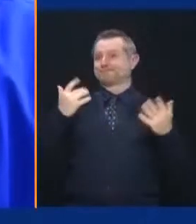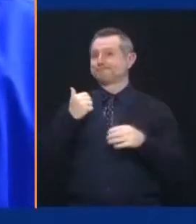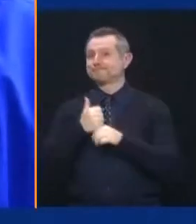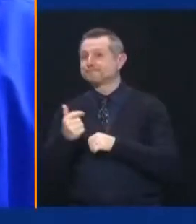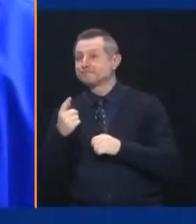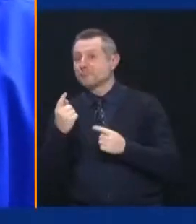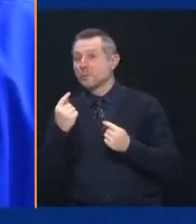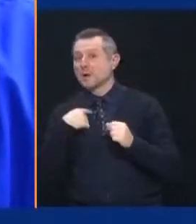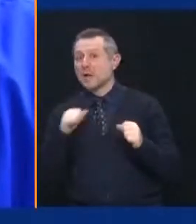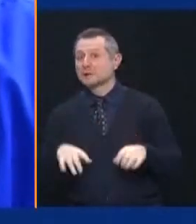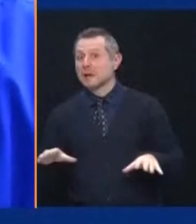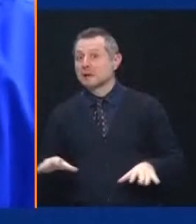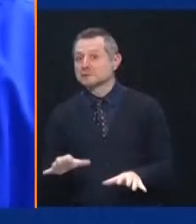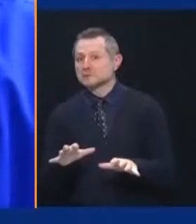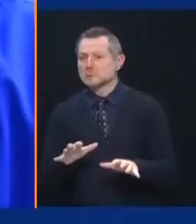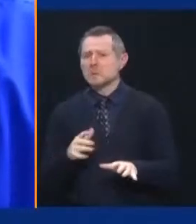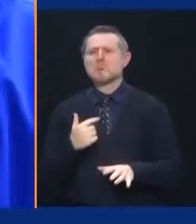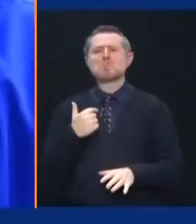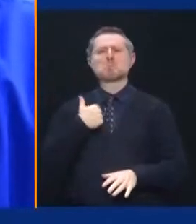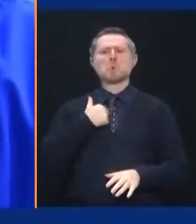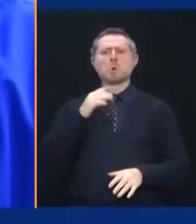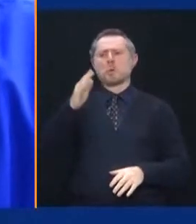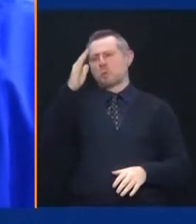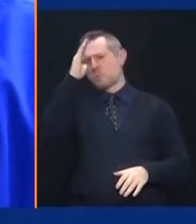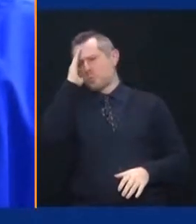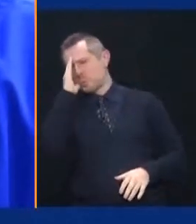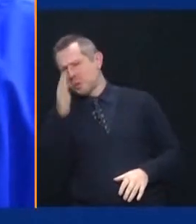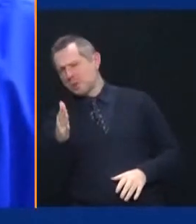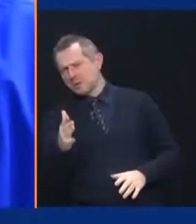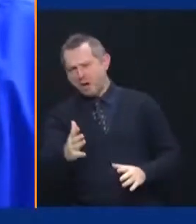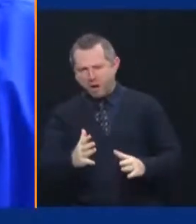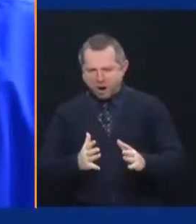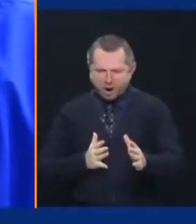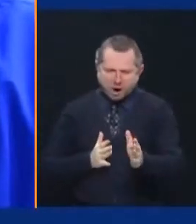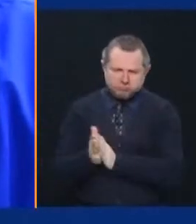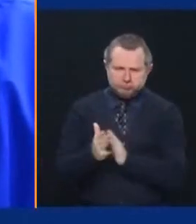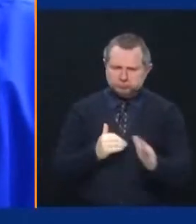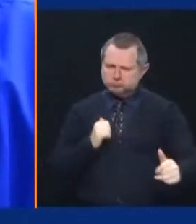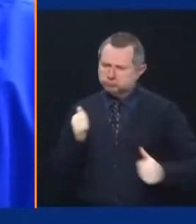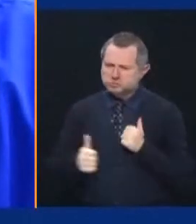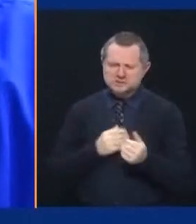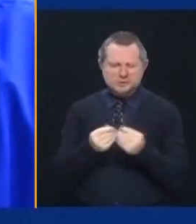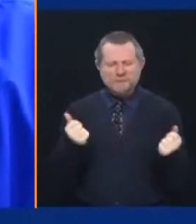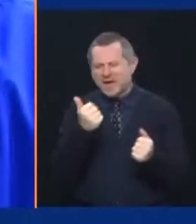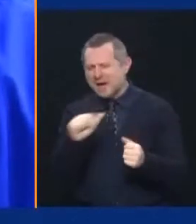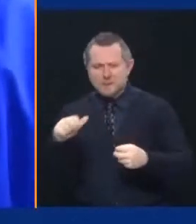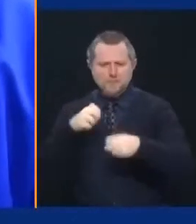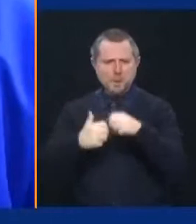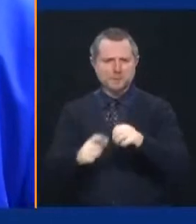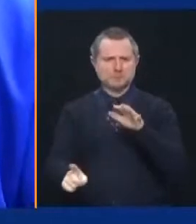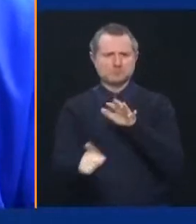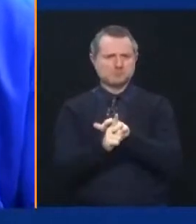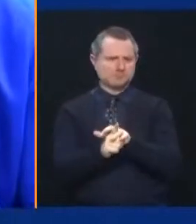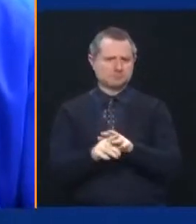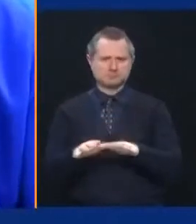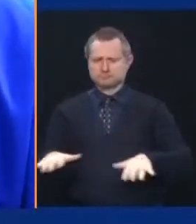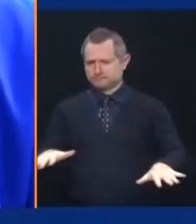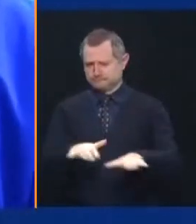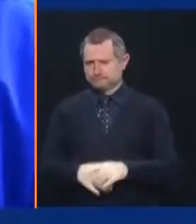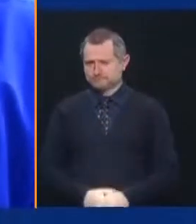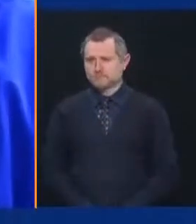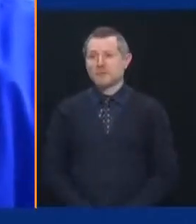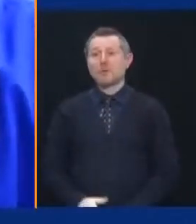to do here, we will passionately try to resolve to pull this off. And I want to tell